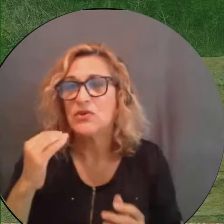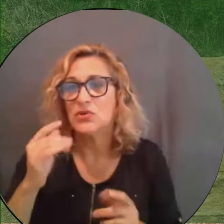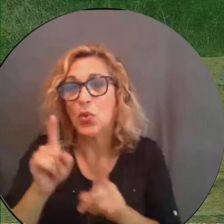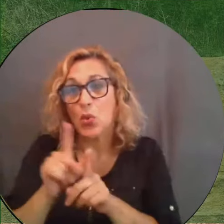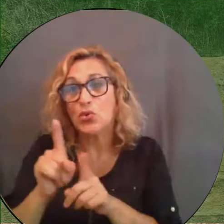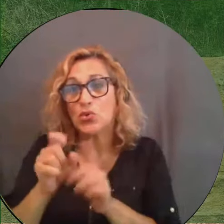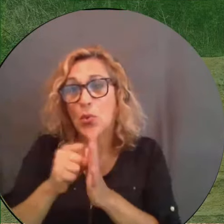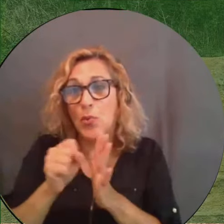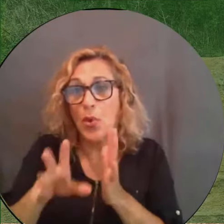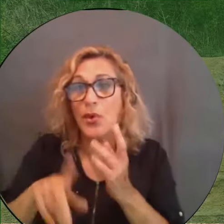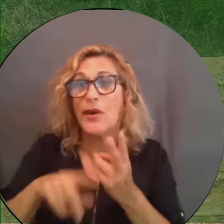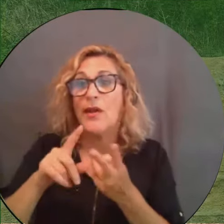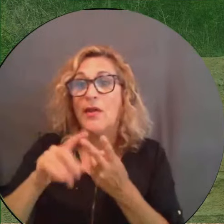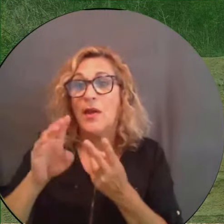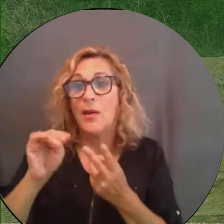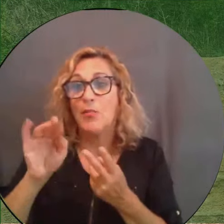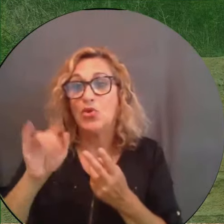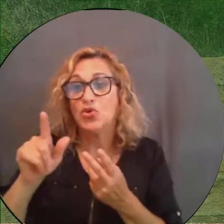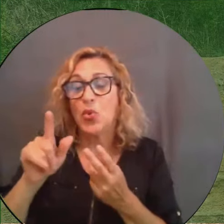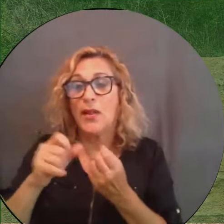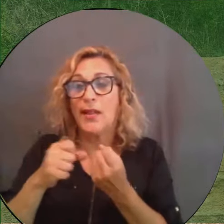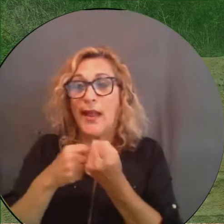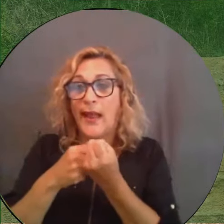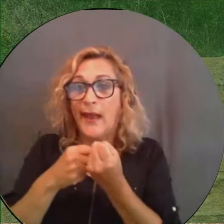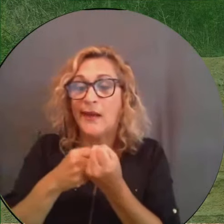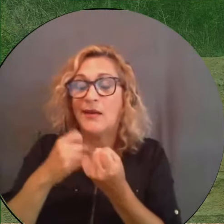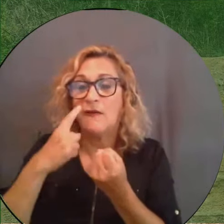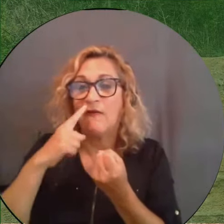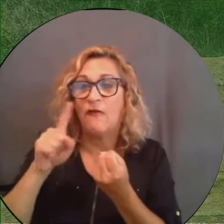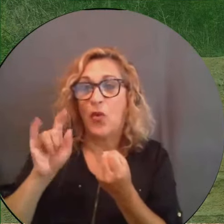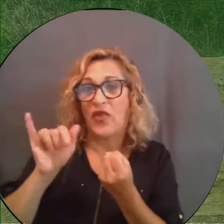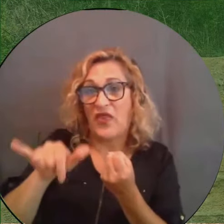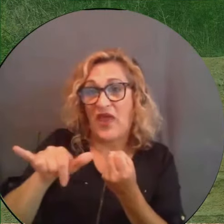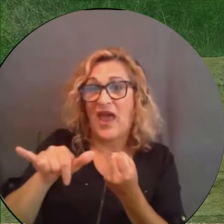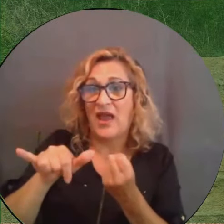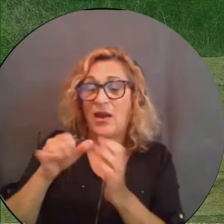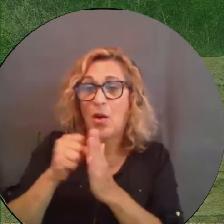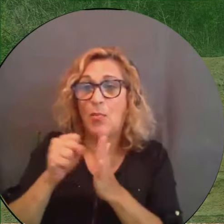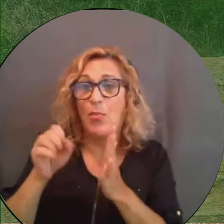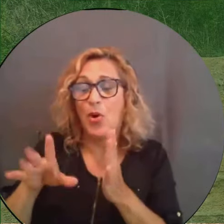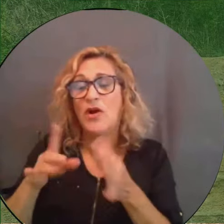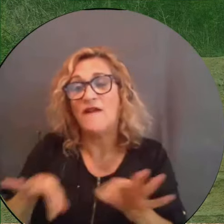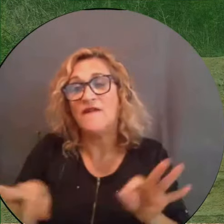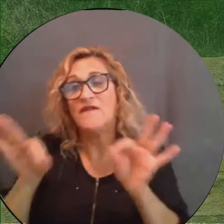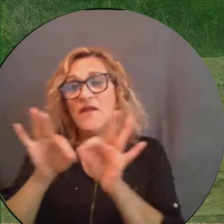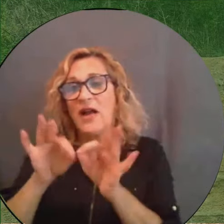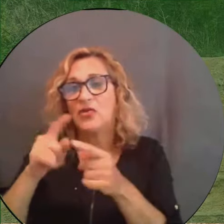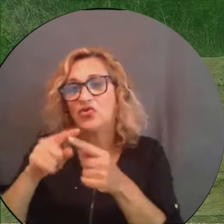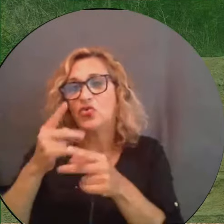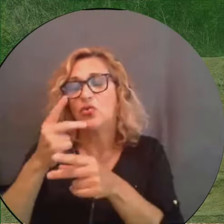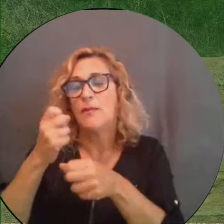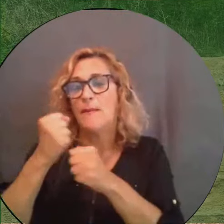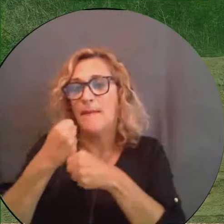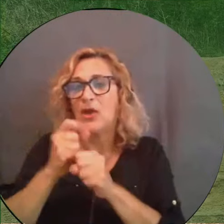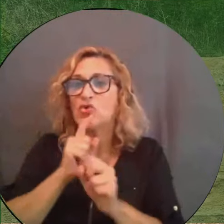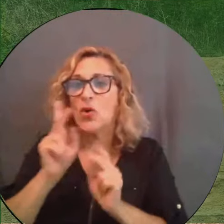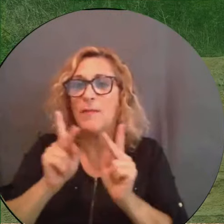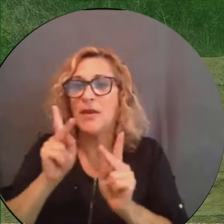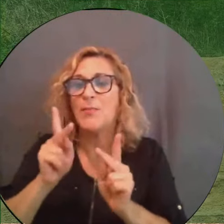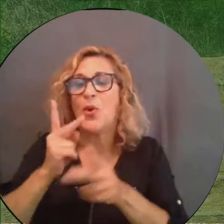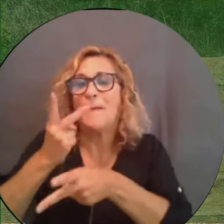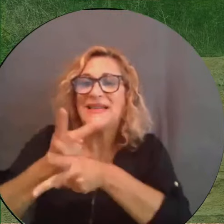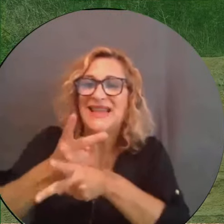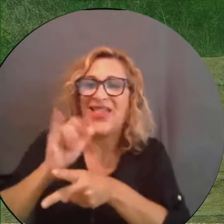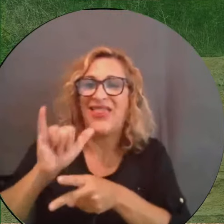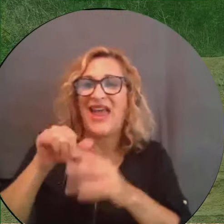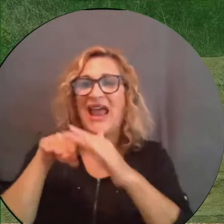the mutual aid efforts surrounding abortion access is so important and so vital to making sure people maintain that access. Thank you